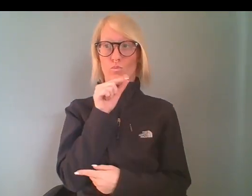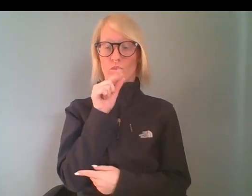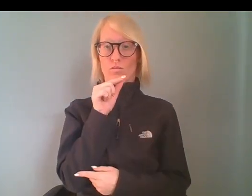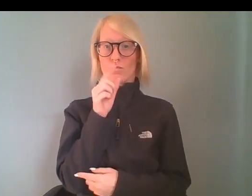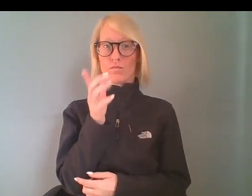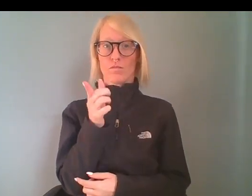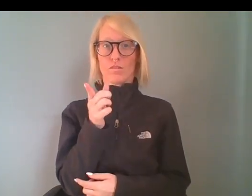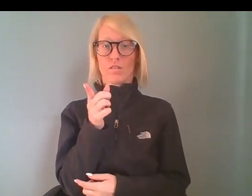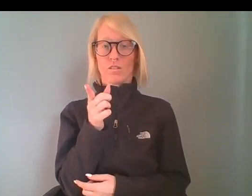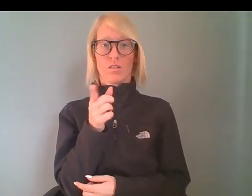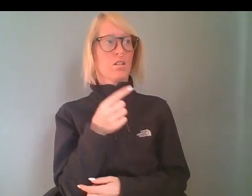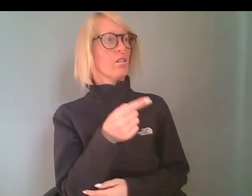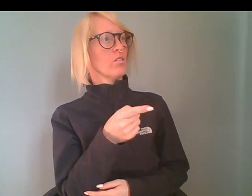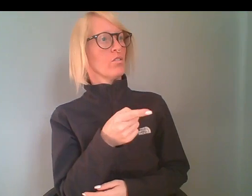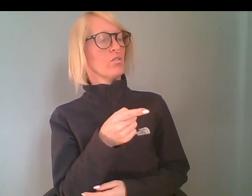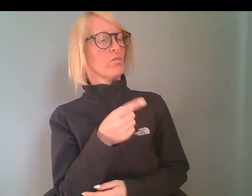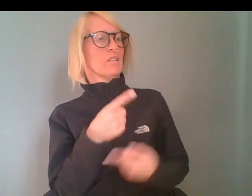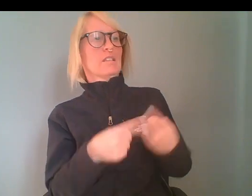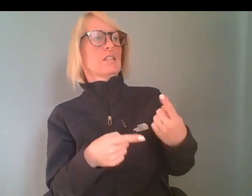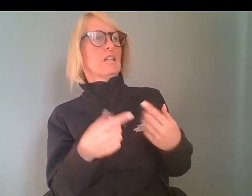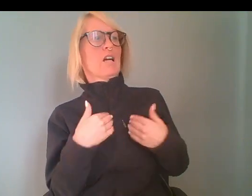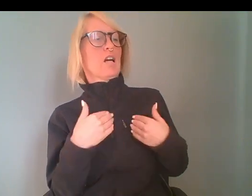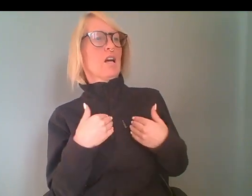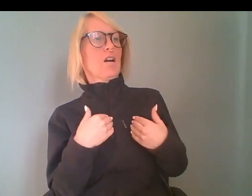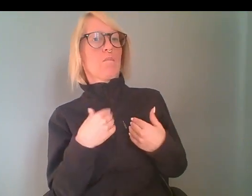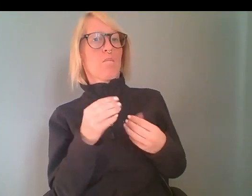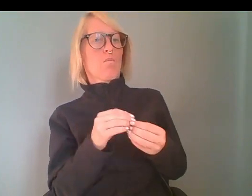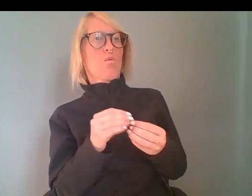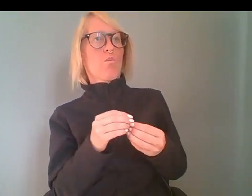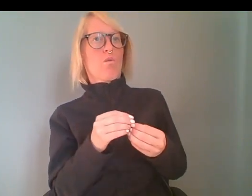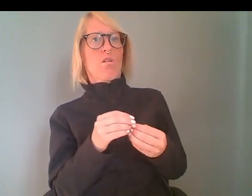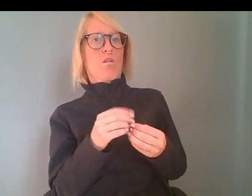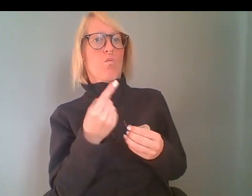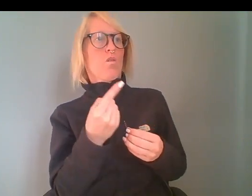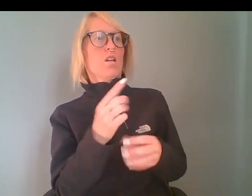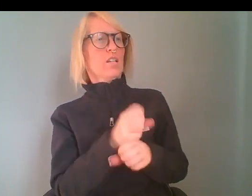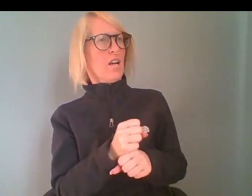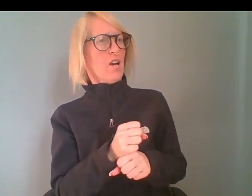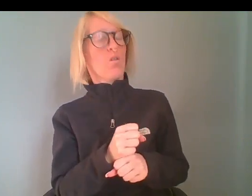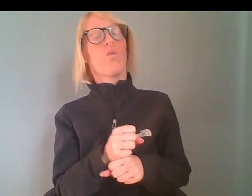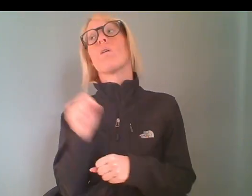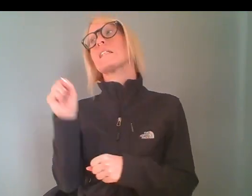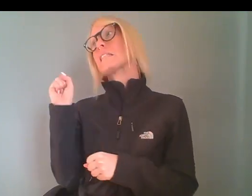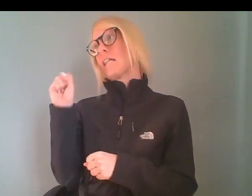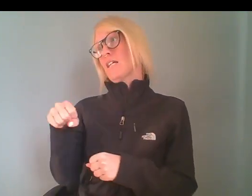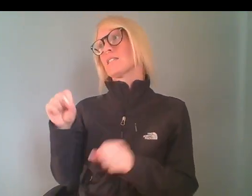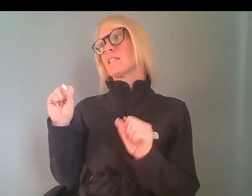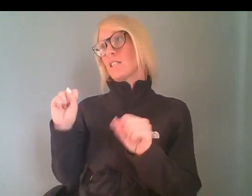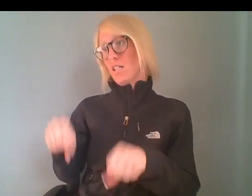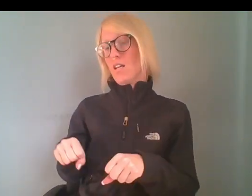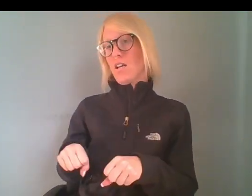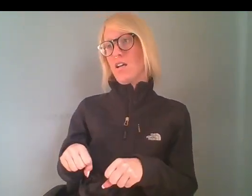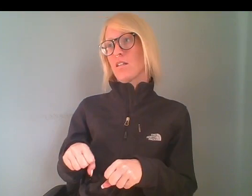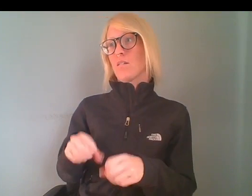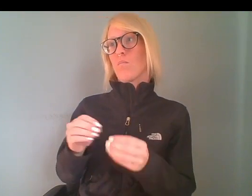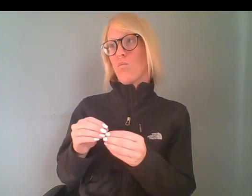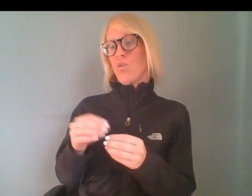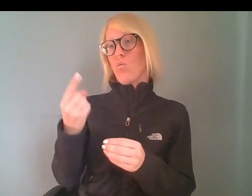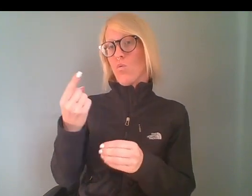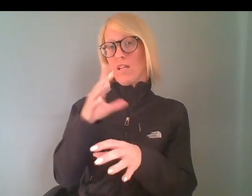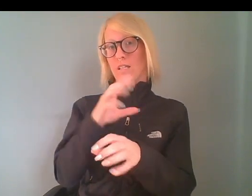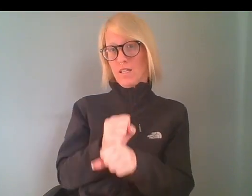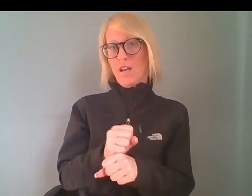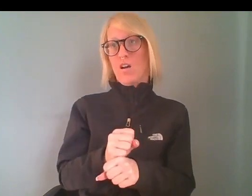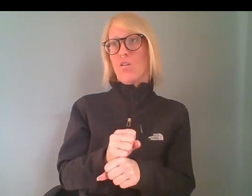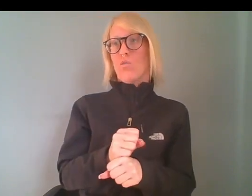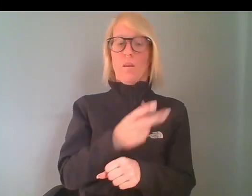You can't have more than one account, right? Like a personal and a business? Yes, you can have more than one account. I've seen some people do that too, is you'll